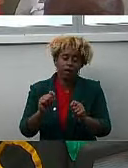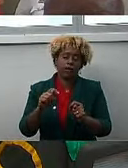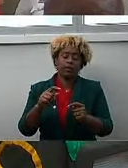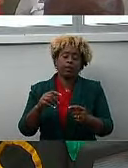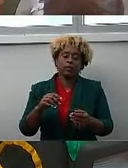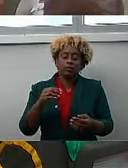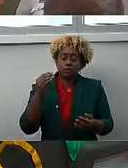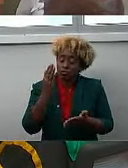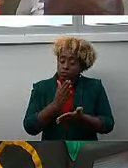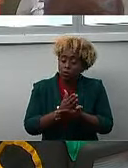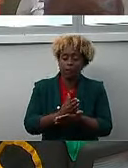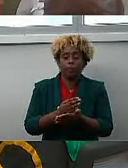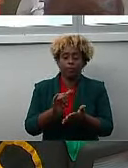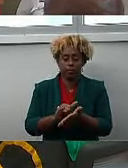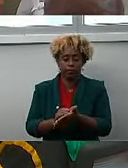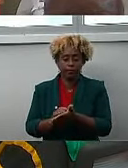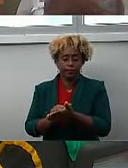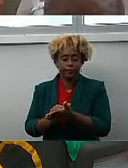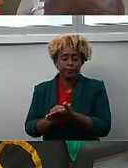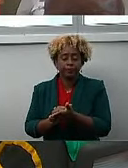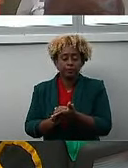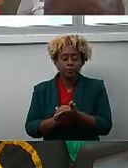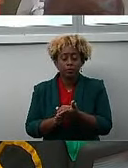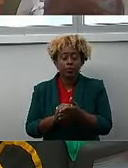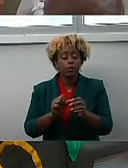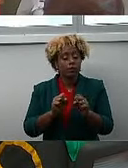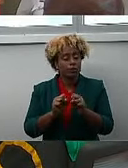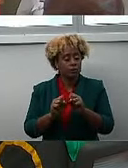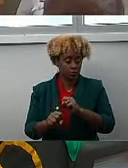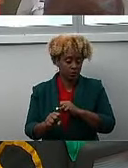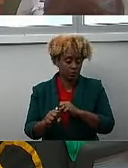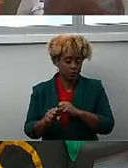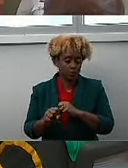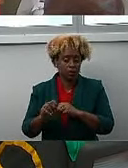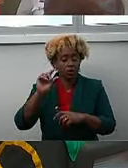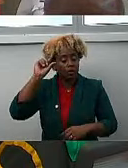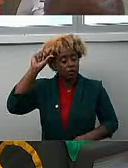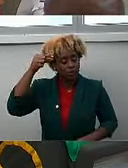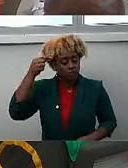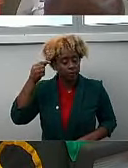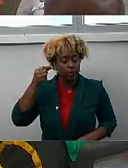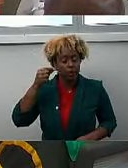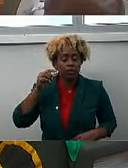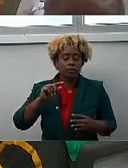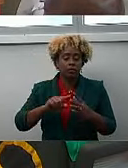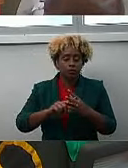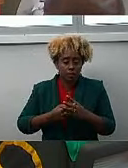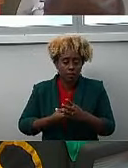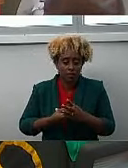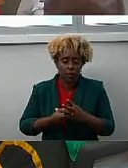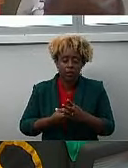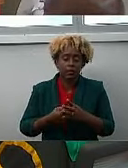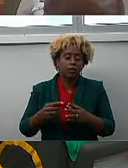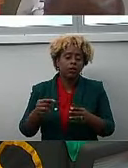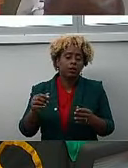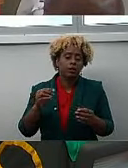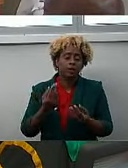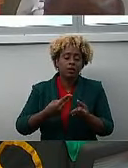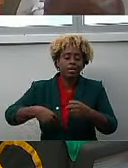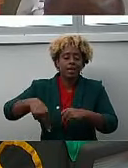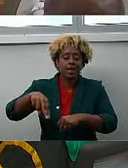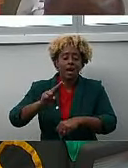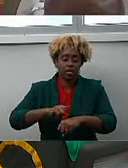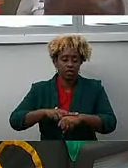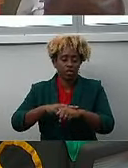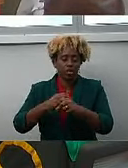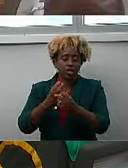in the bud. In this regard, my government has established and will convene a National